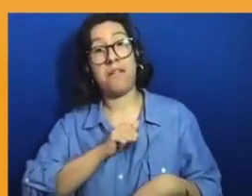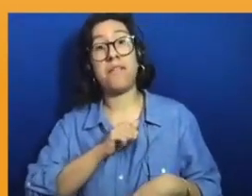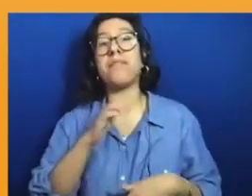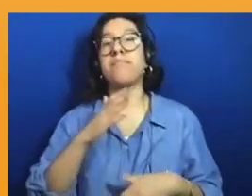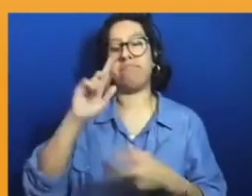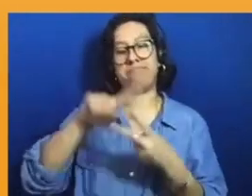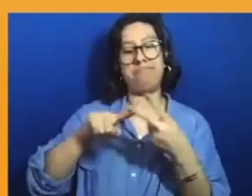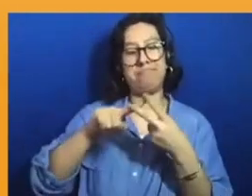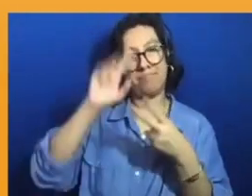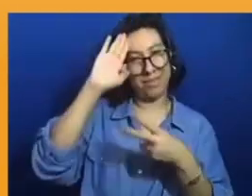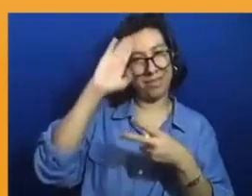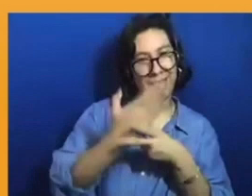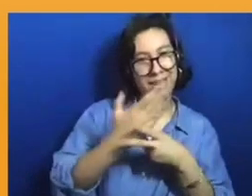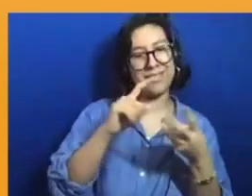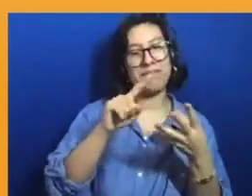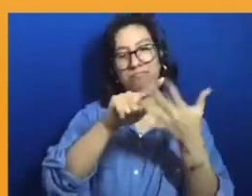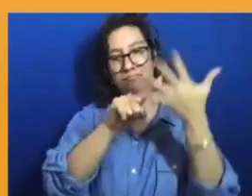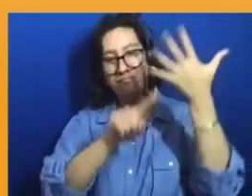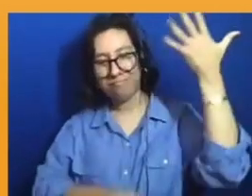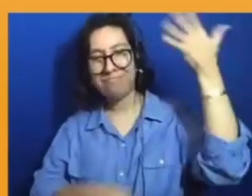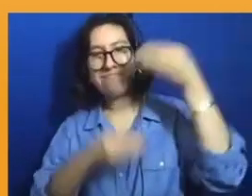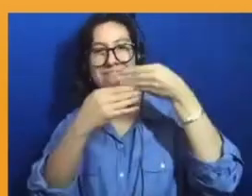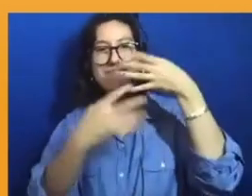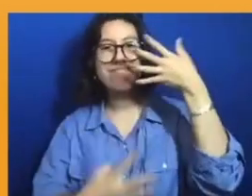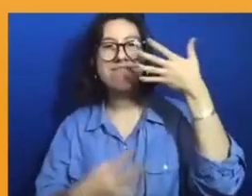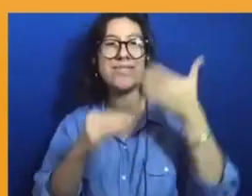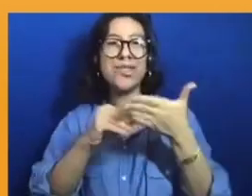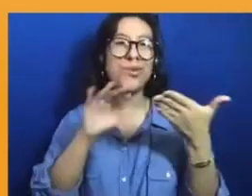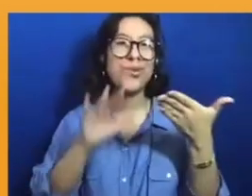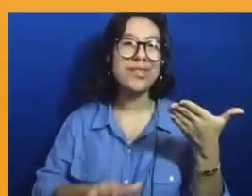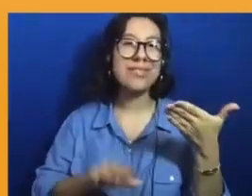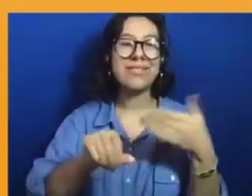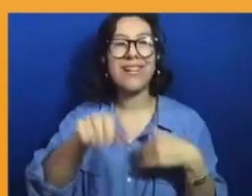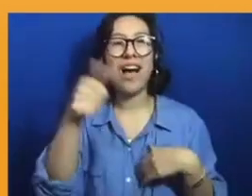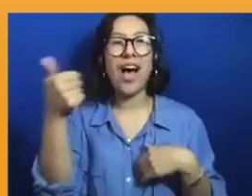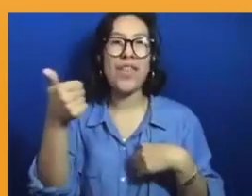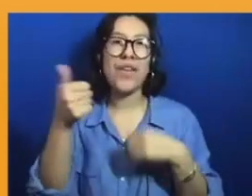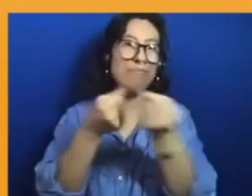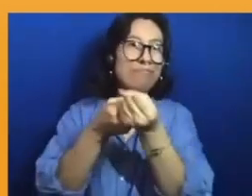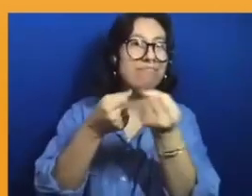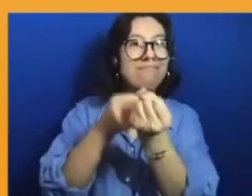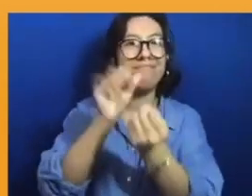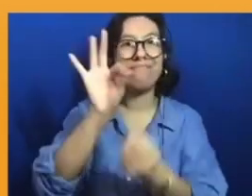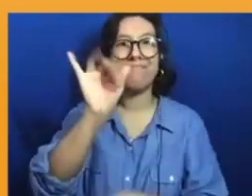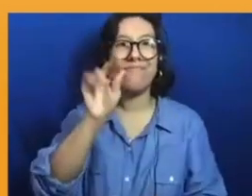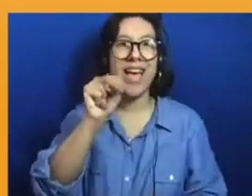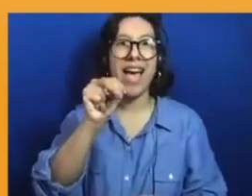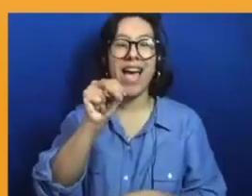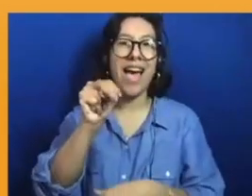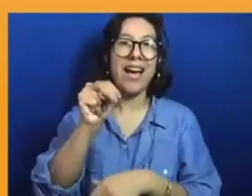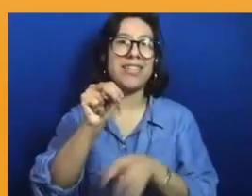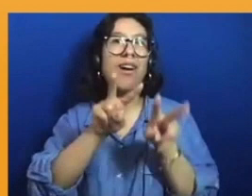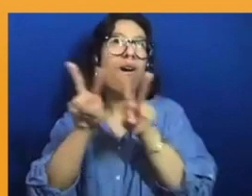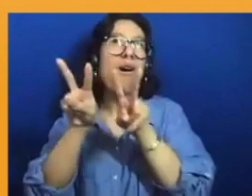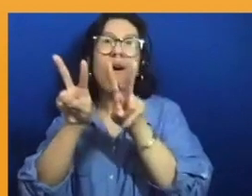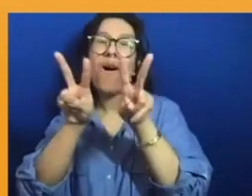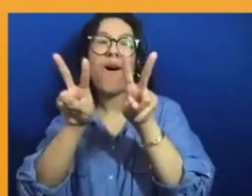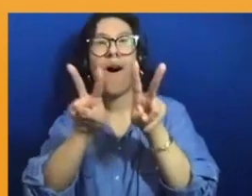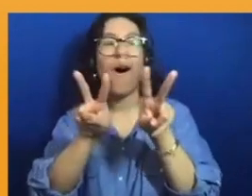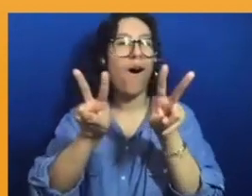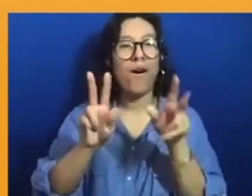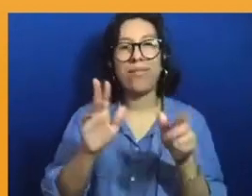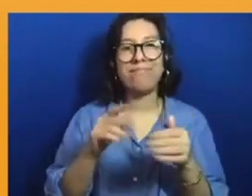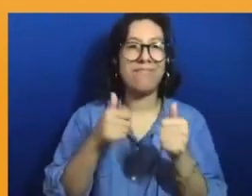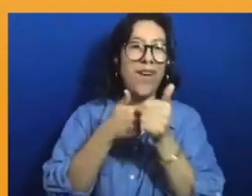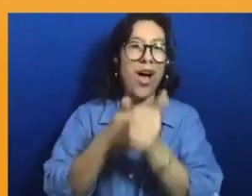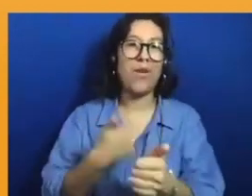sons and my students and all the fans that's been, you know, following us throughout